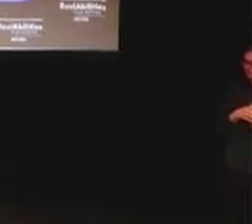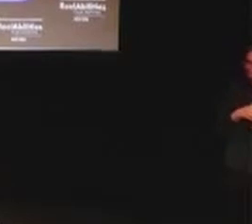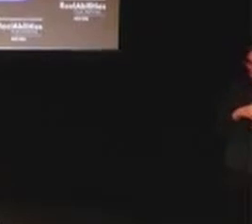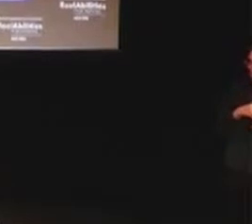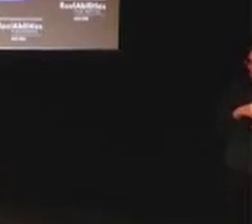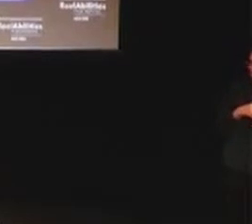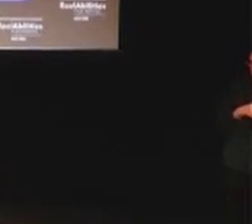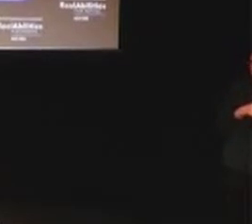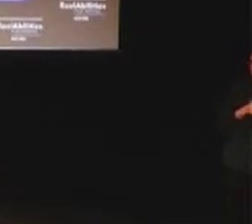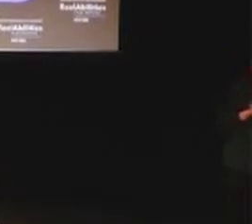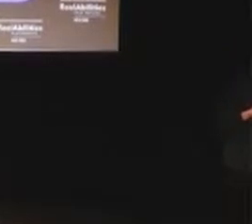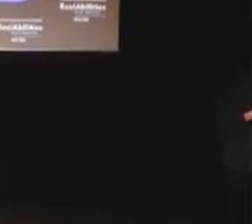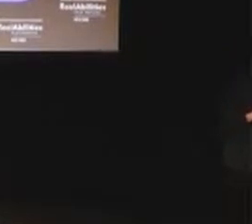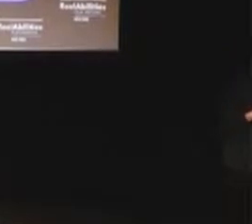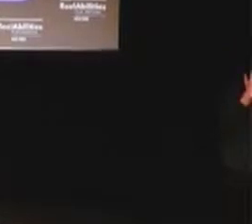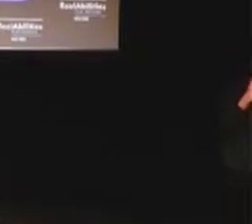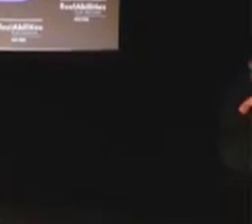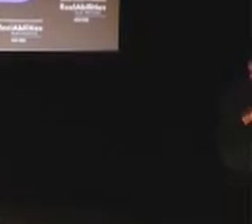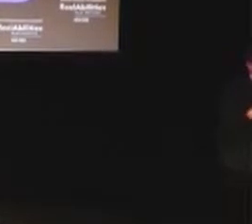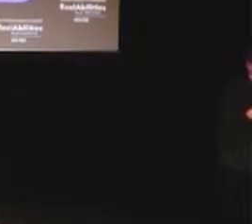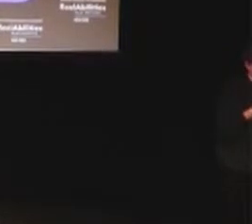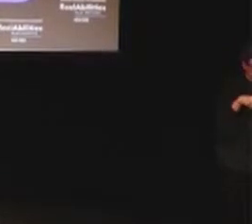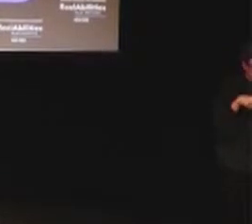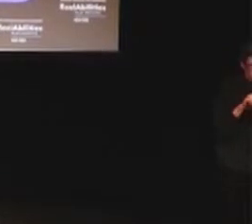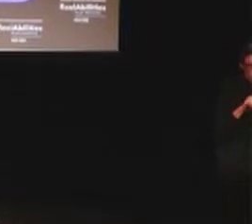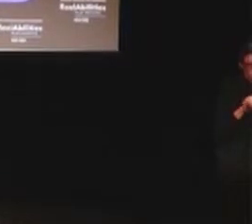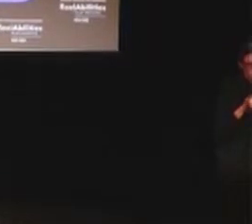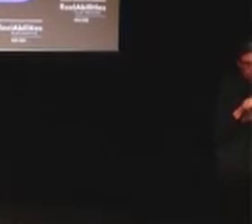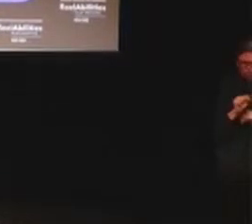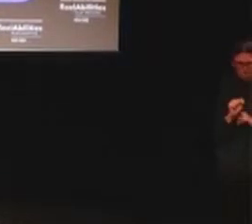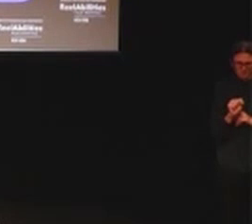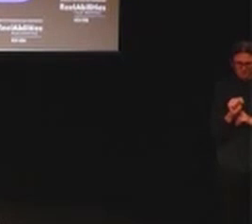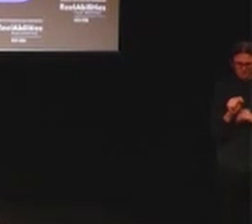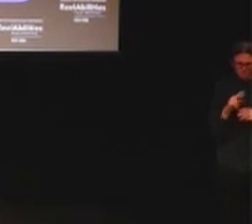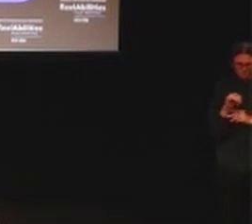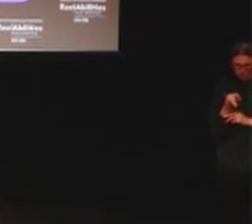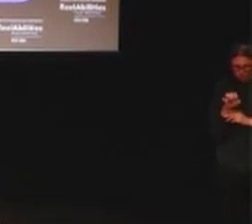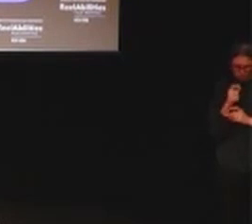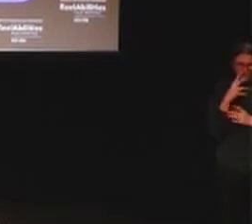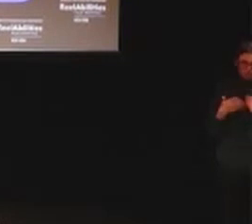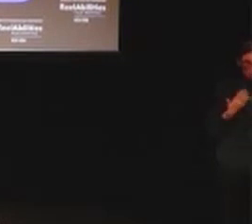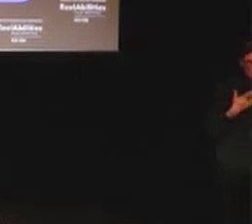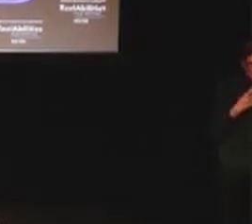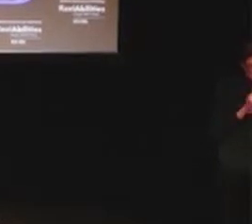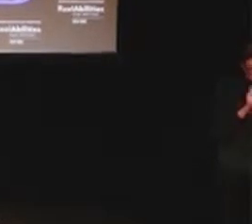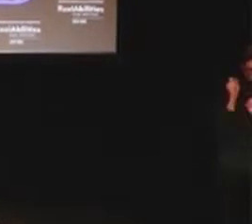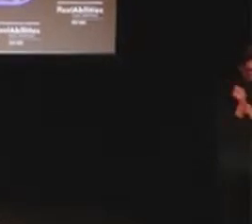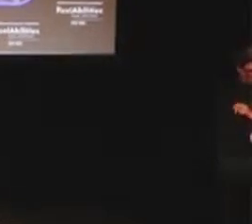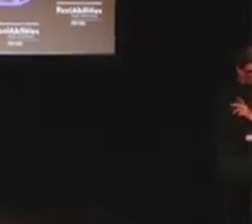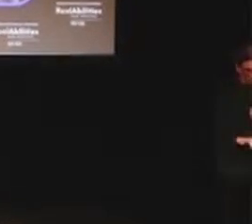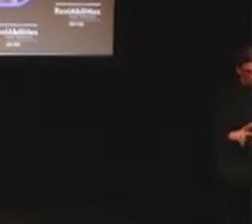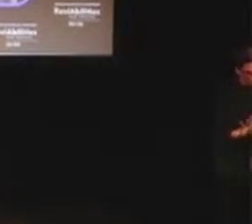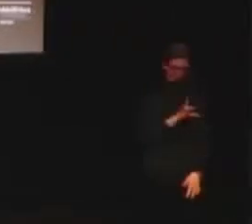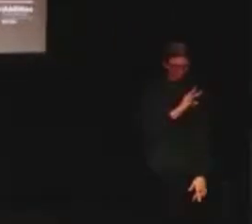some of the symbolism, why you chose post-it notes and why they are so easy to crumple up and throw in the trash can or to affix to your